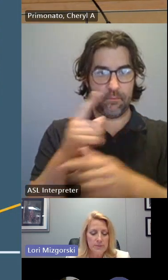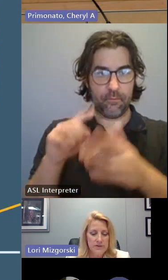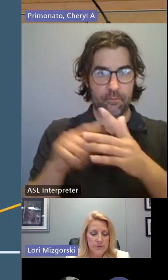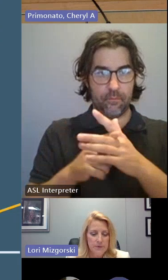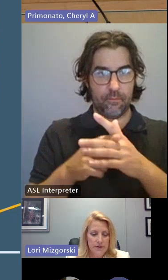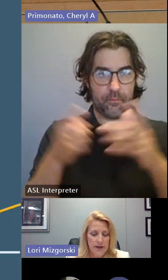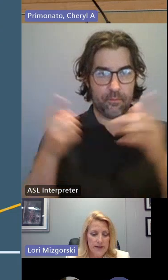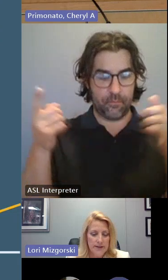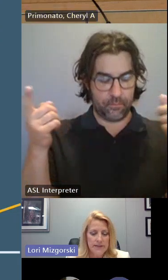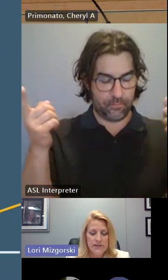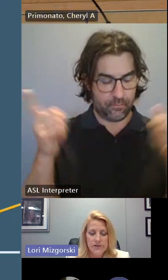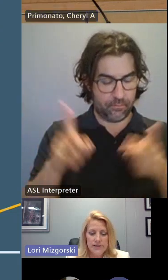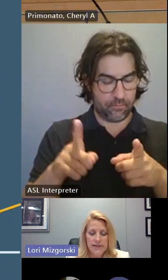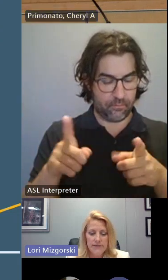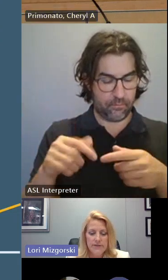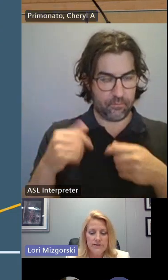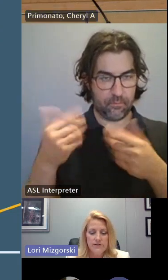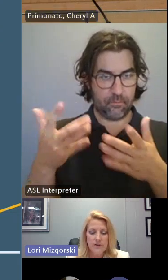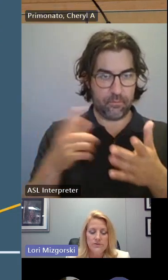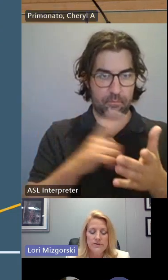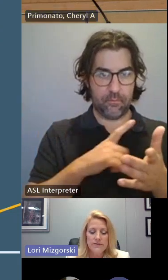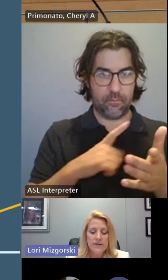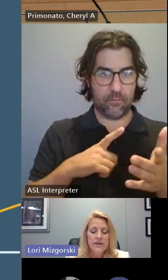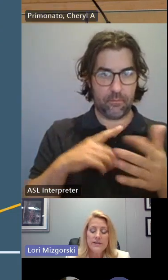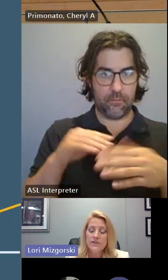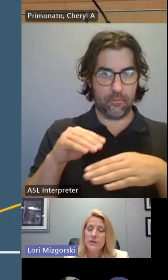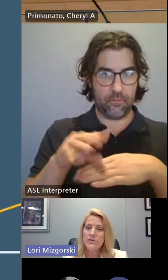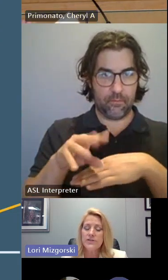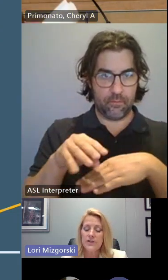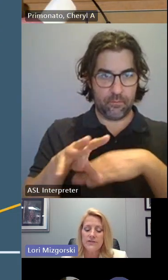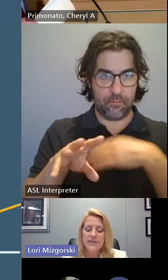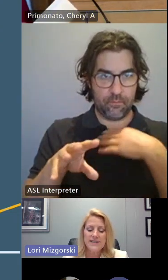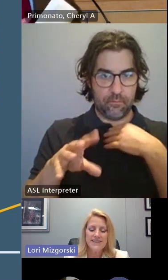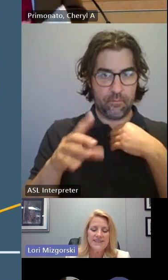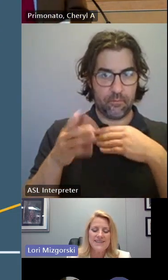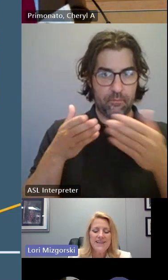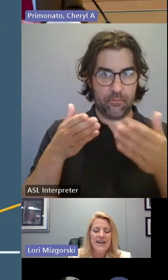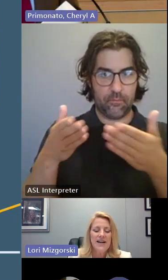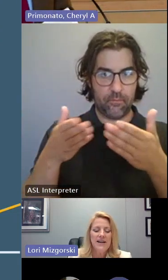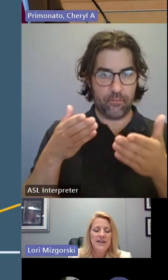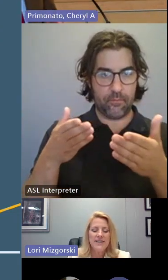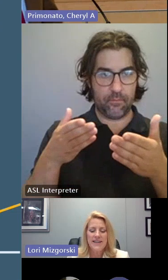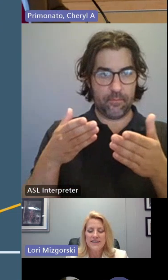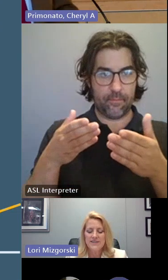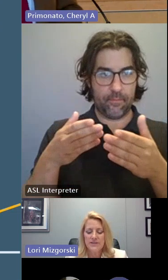an agreement to provide legislative consulting services.